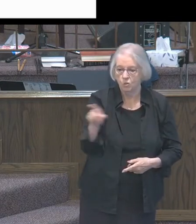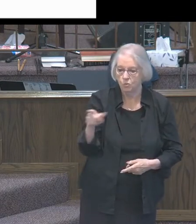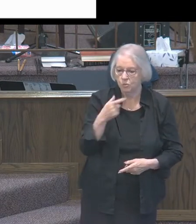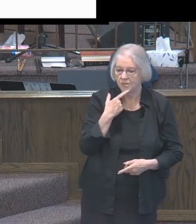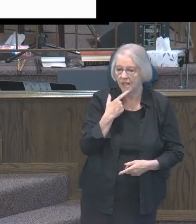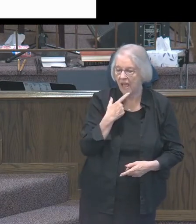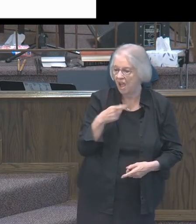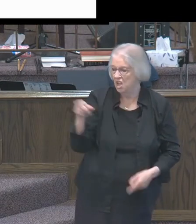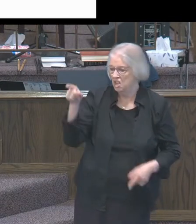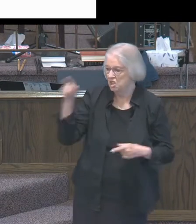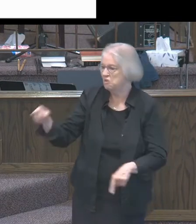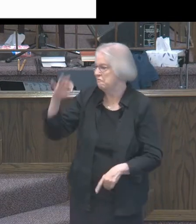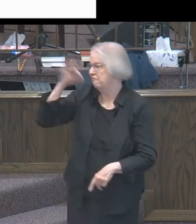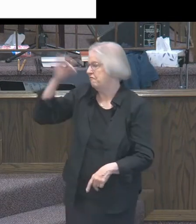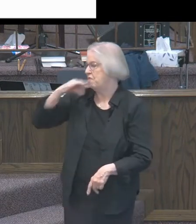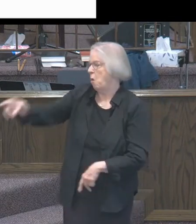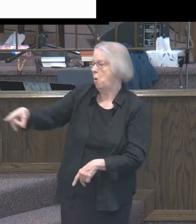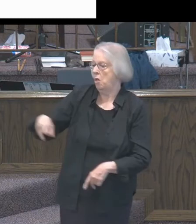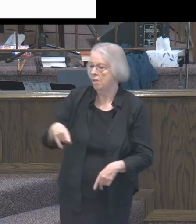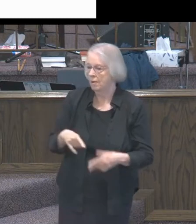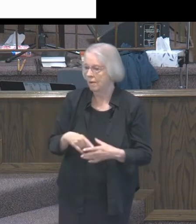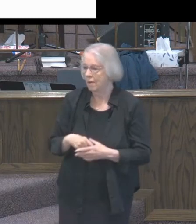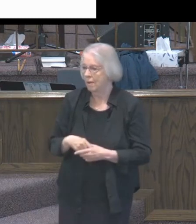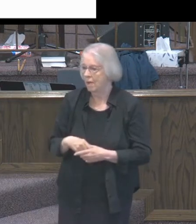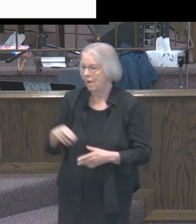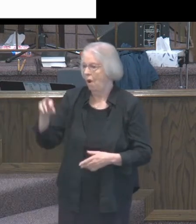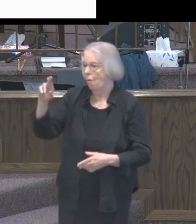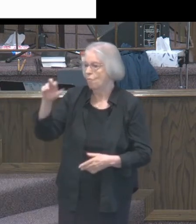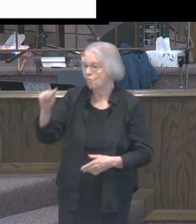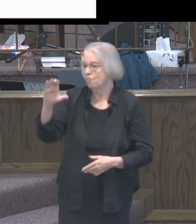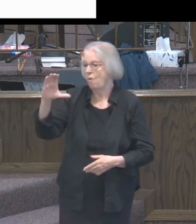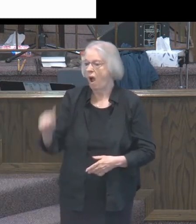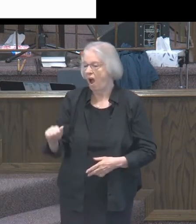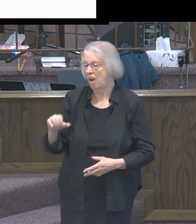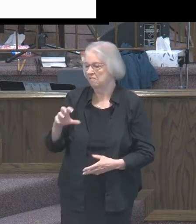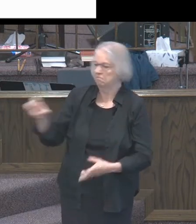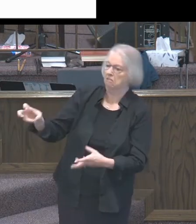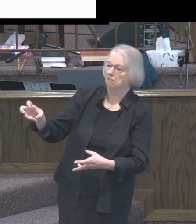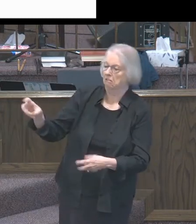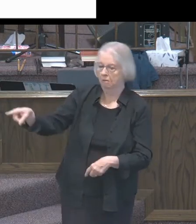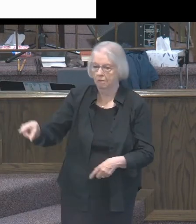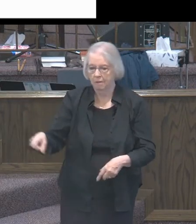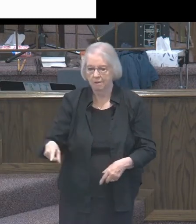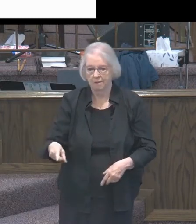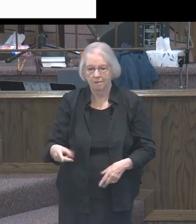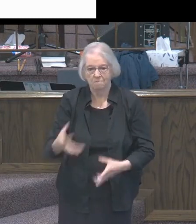to your brother in the same tone of voice as you would say, raka, right? What you're really saying is,